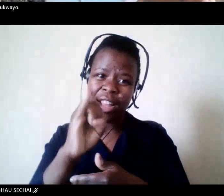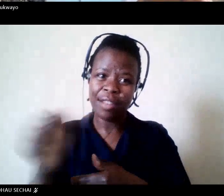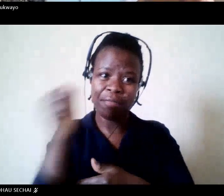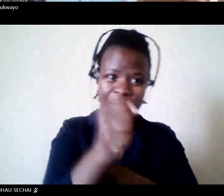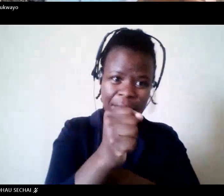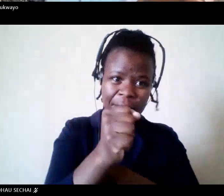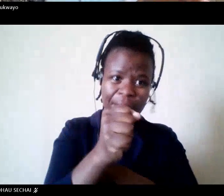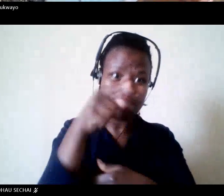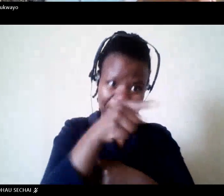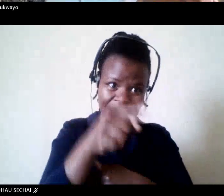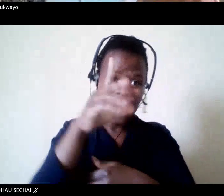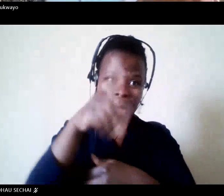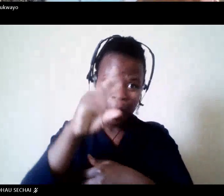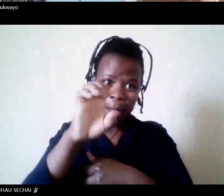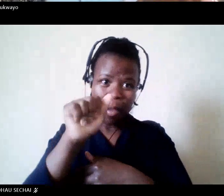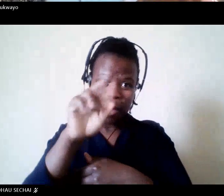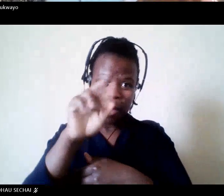DIP, and